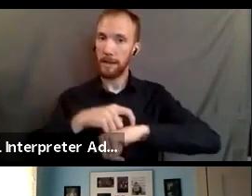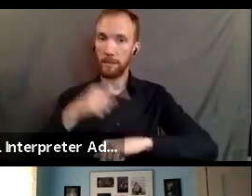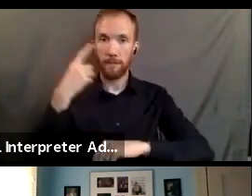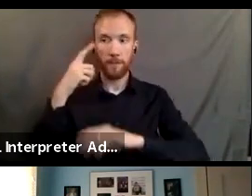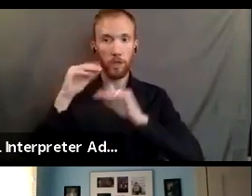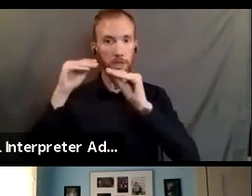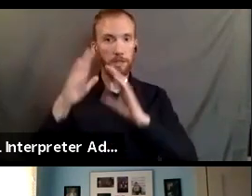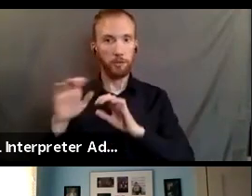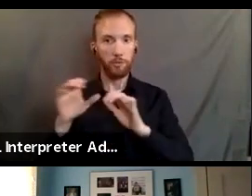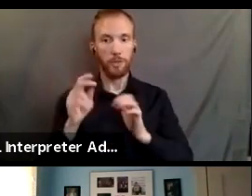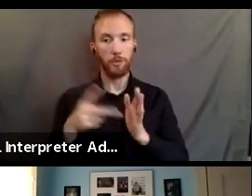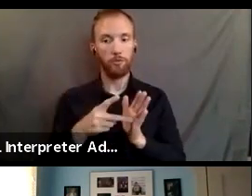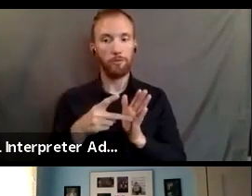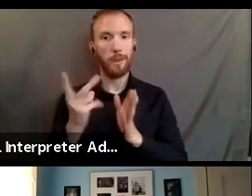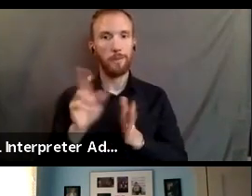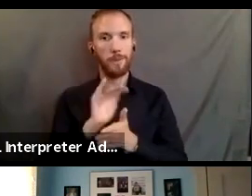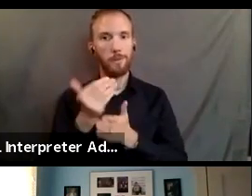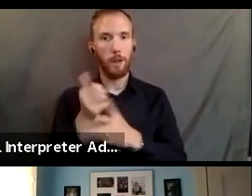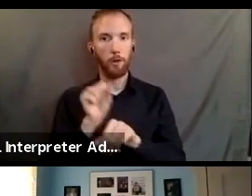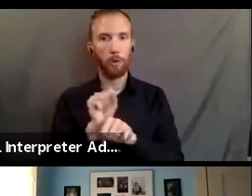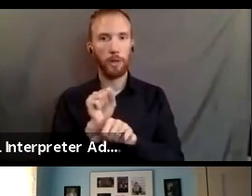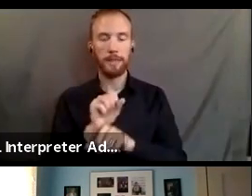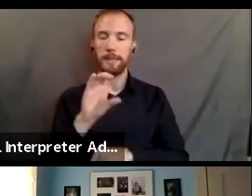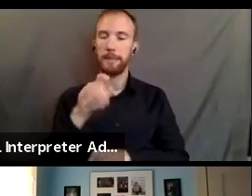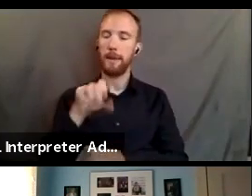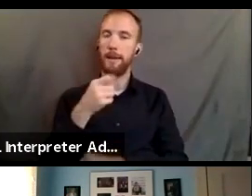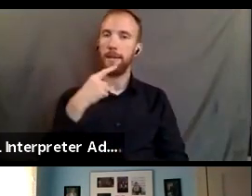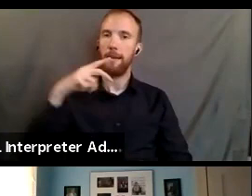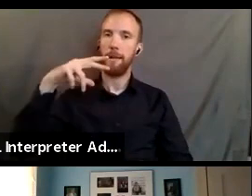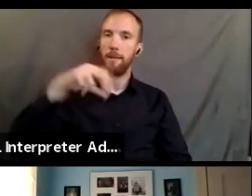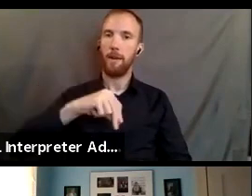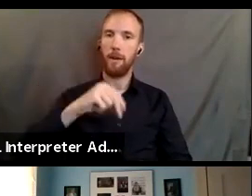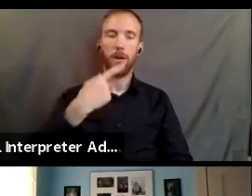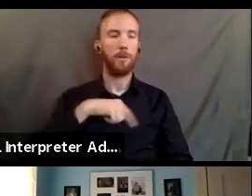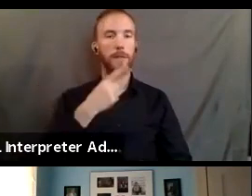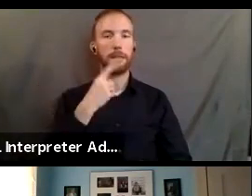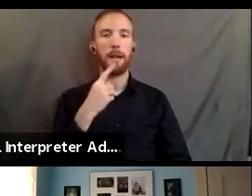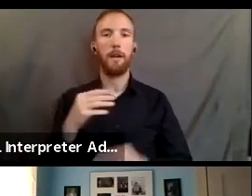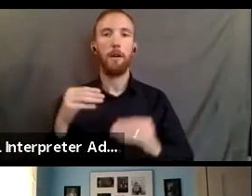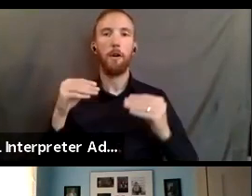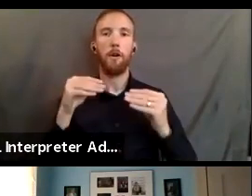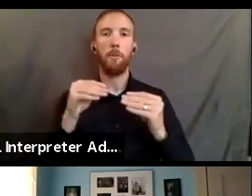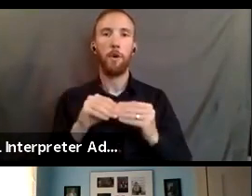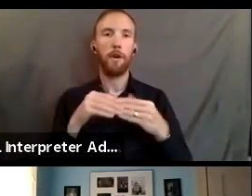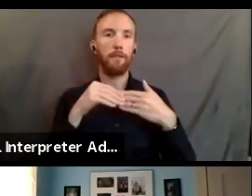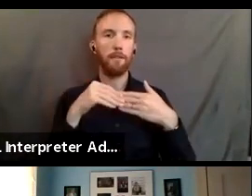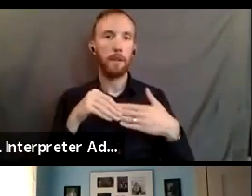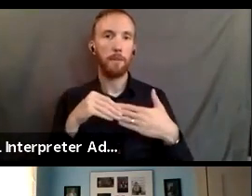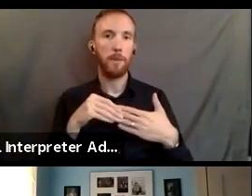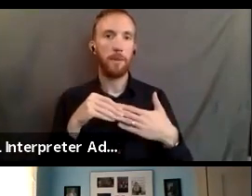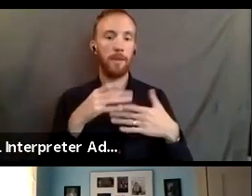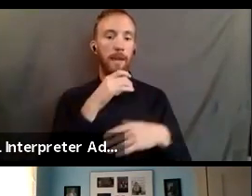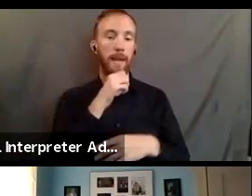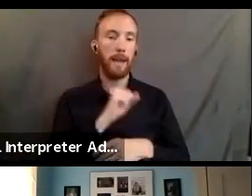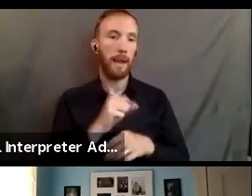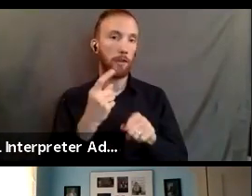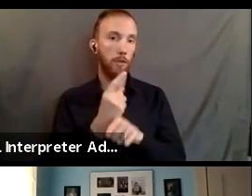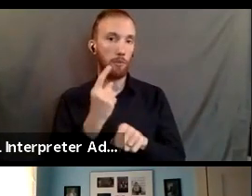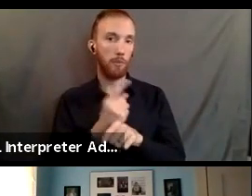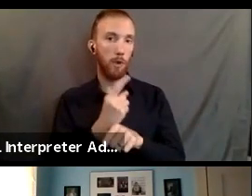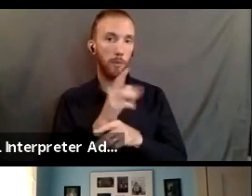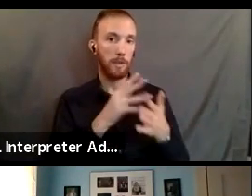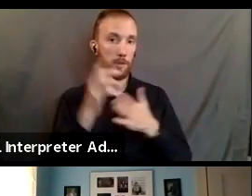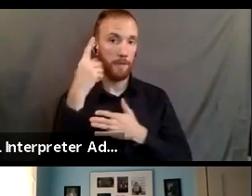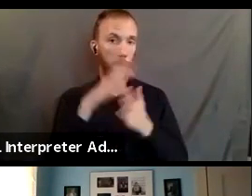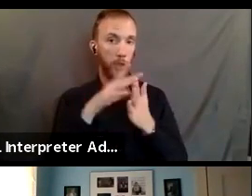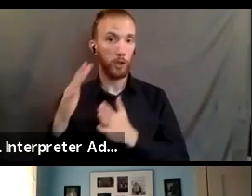remote learning cps said no we propose more humane flexible and age-appropriate remote schedules for our students cps